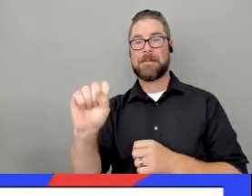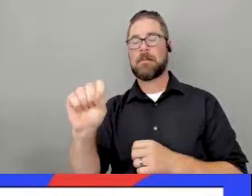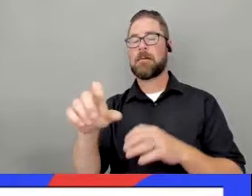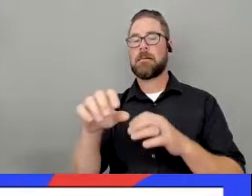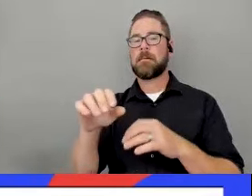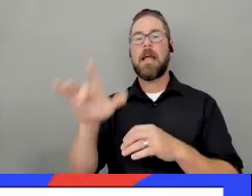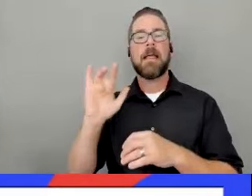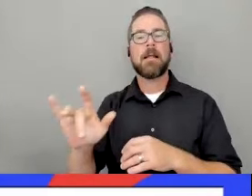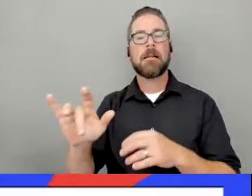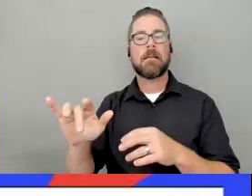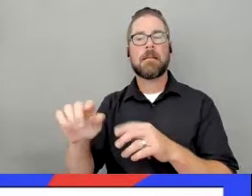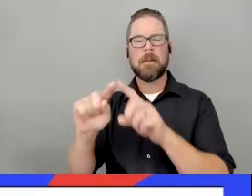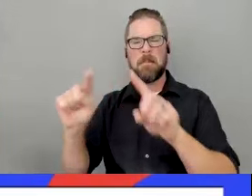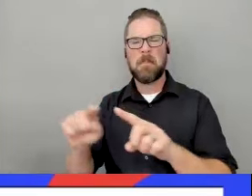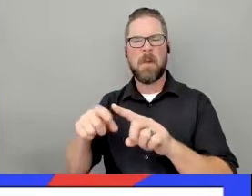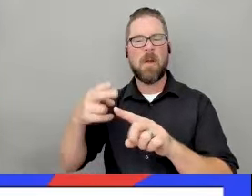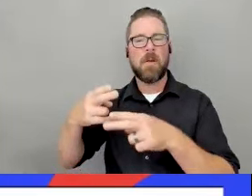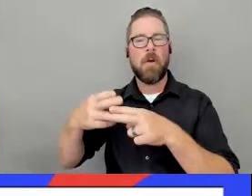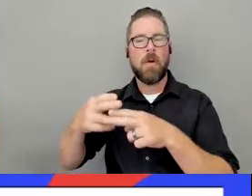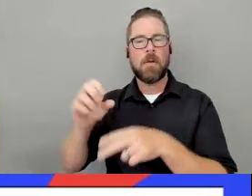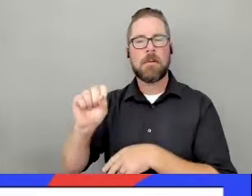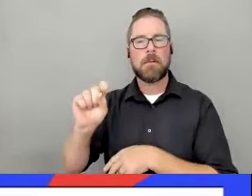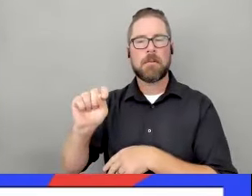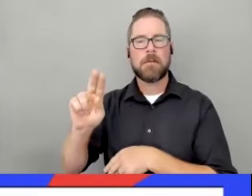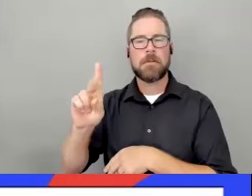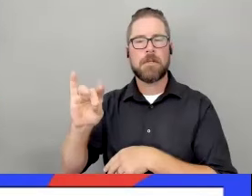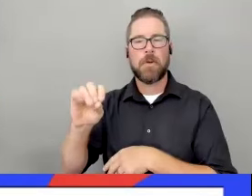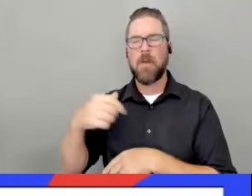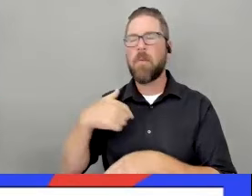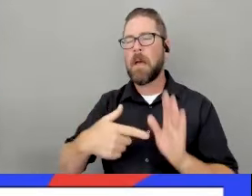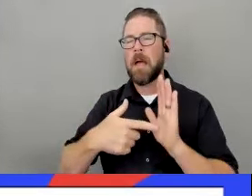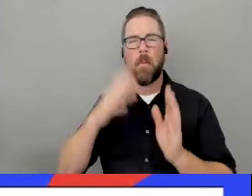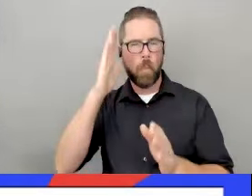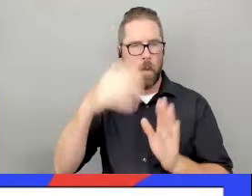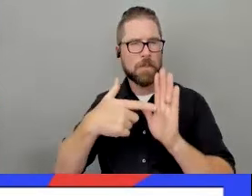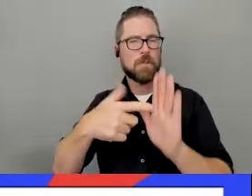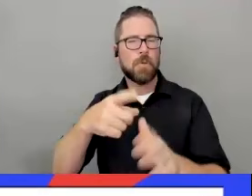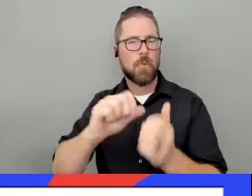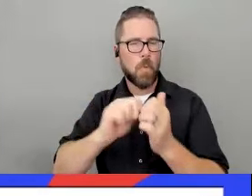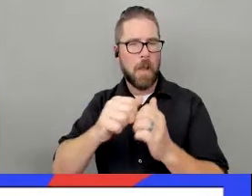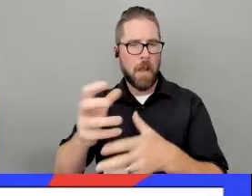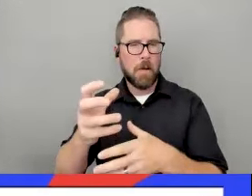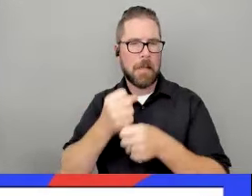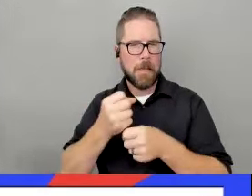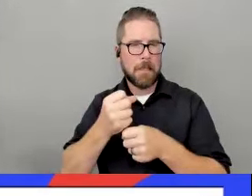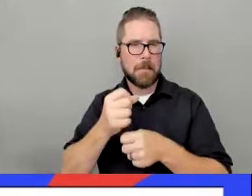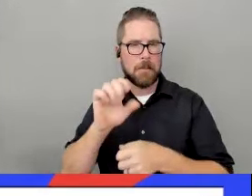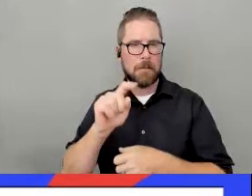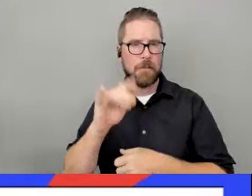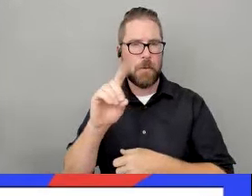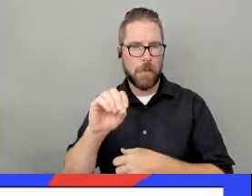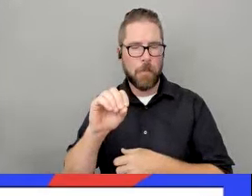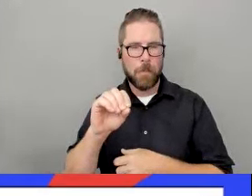So I will show you how you can too get Studio. So Studio, I mentioned on the last